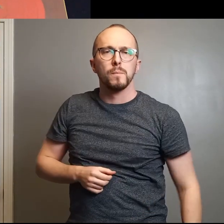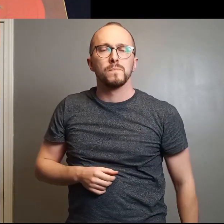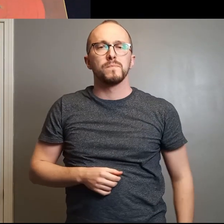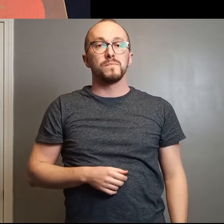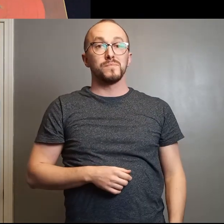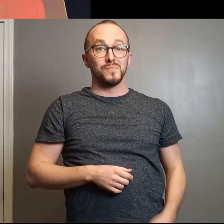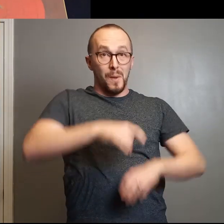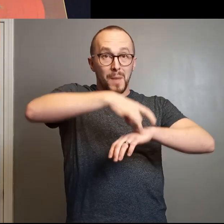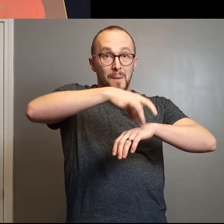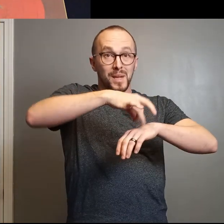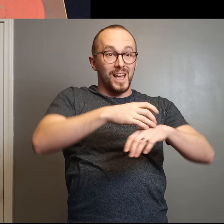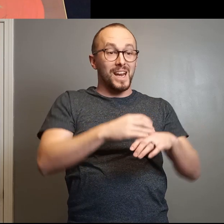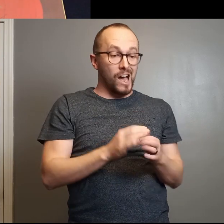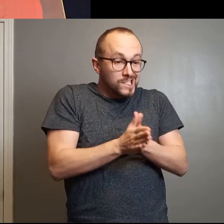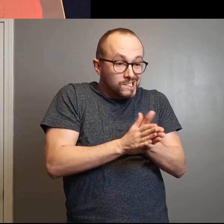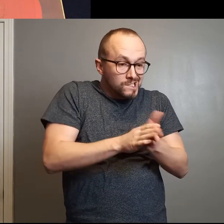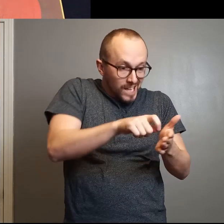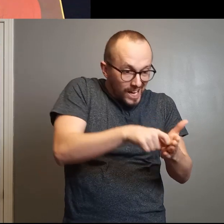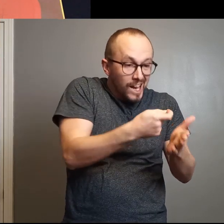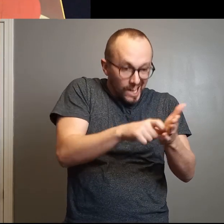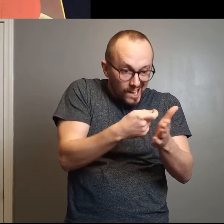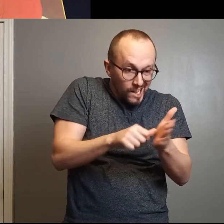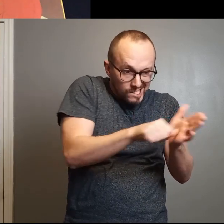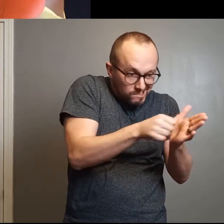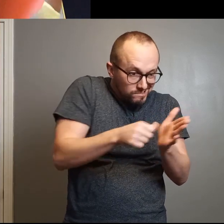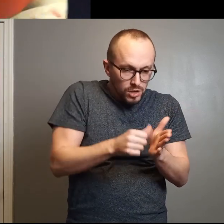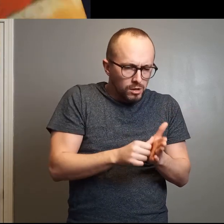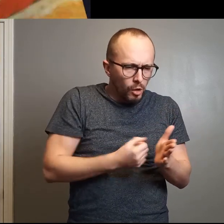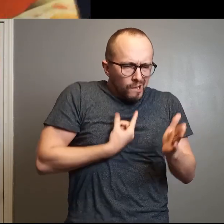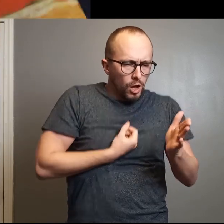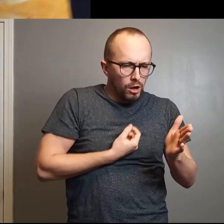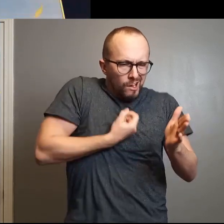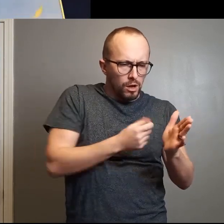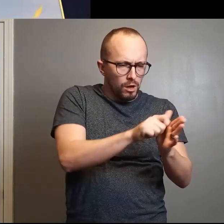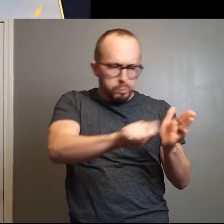Carved a pumpkin. Hic, hic, hic.